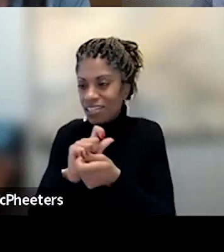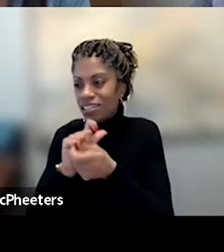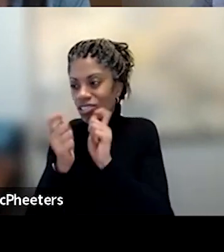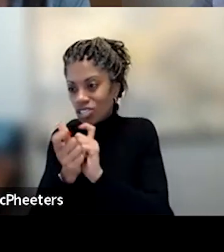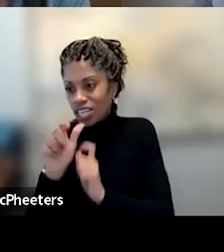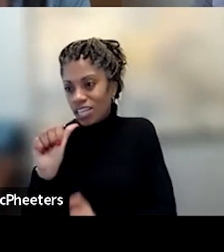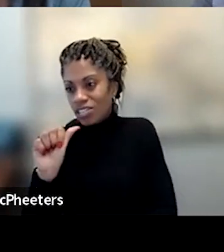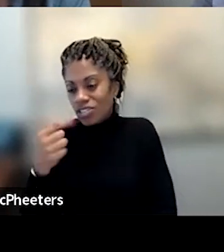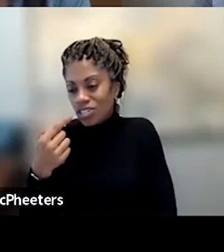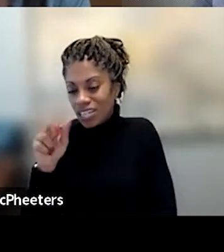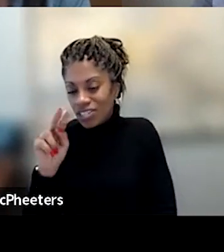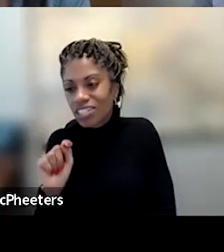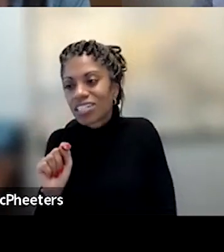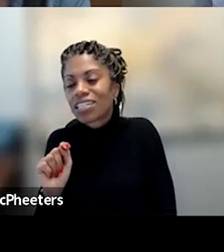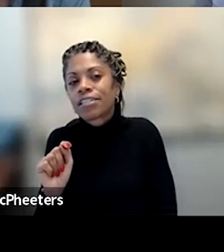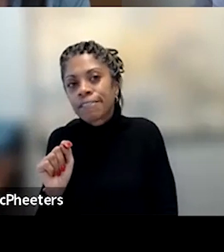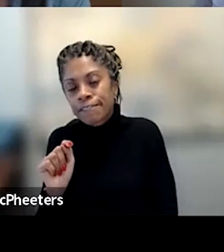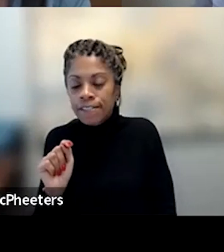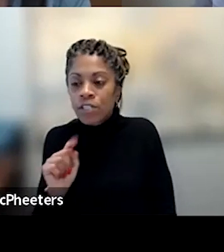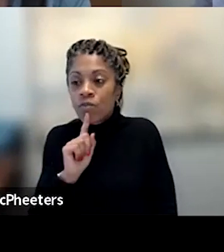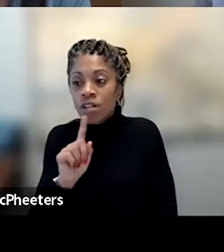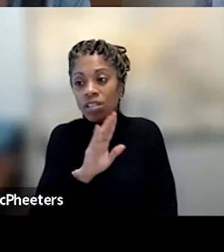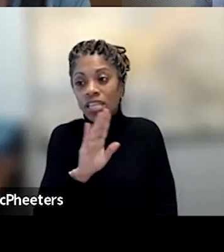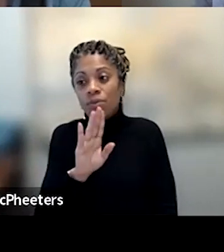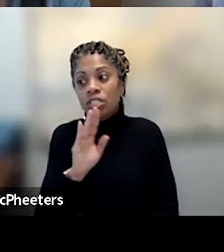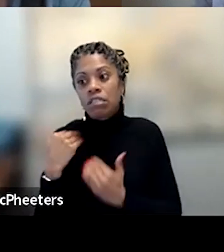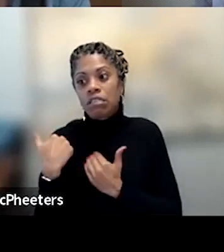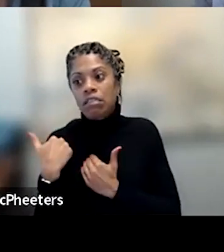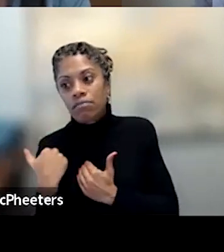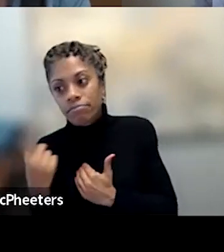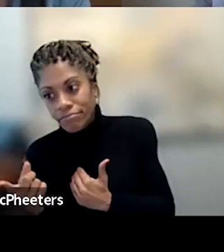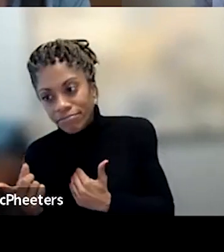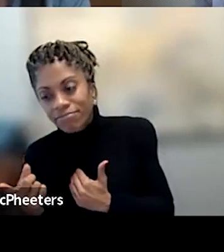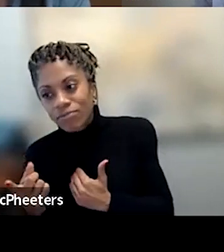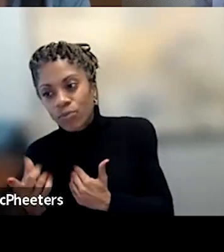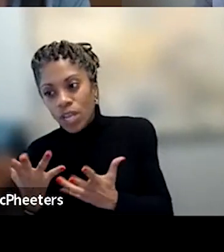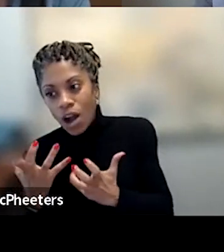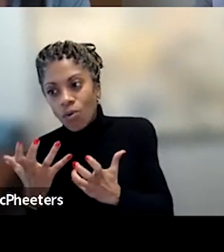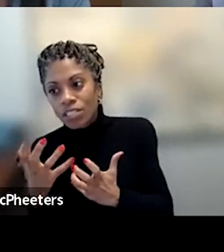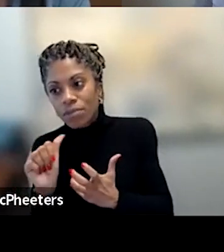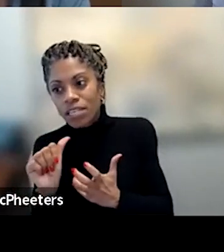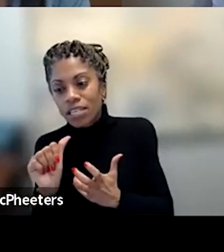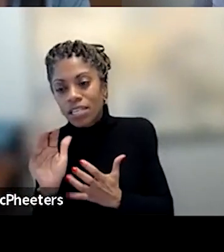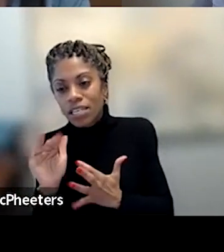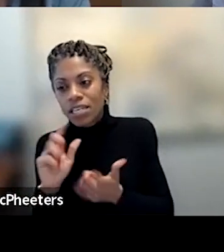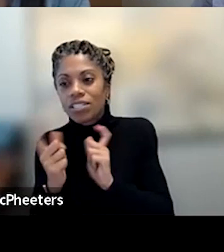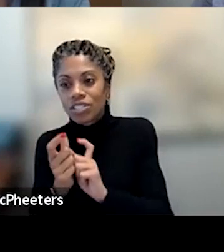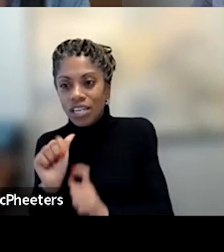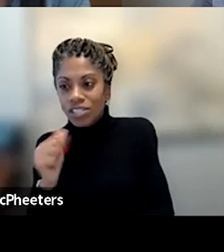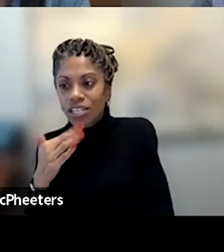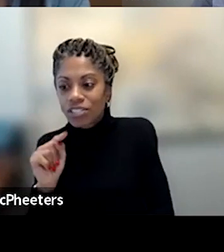our communications support that notion, I think we can, that's also very helpful.